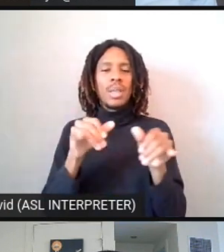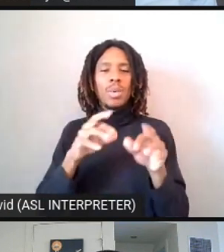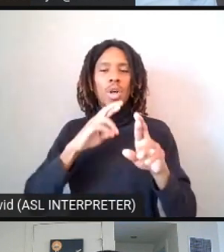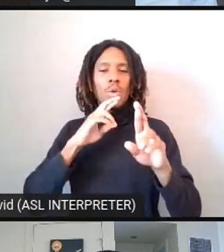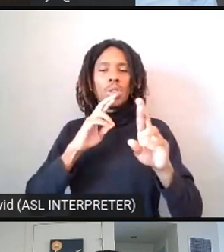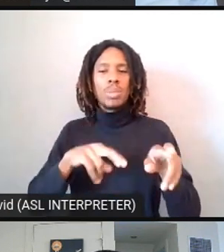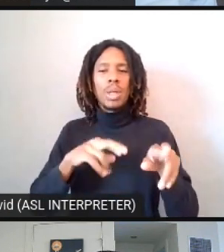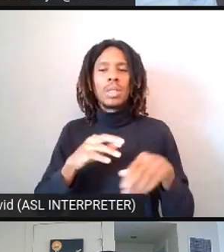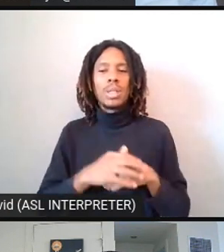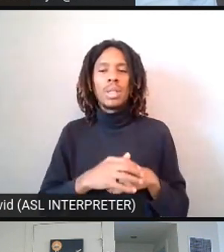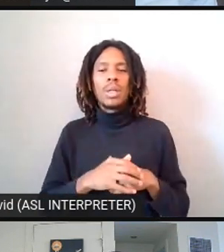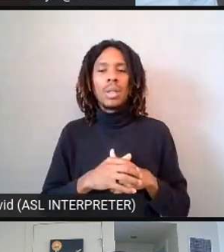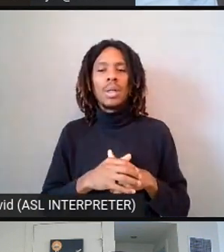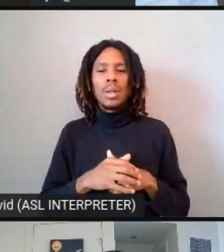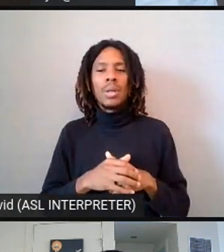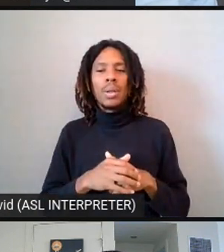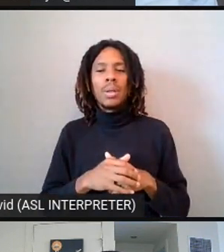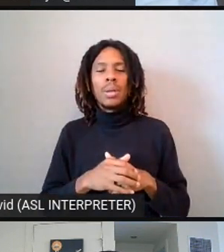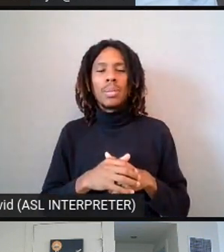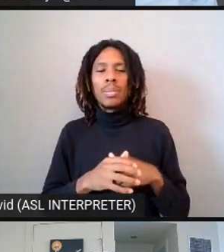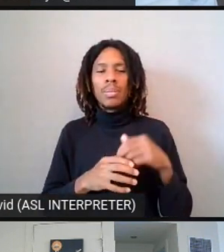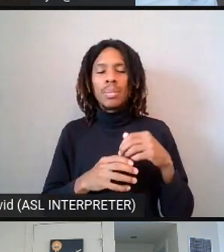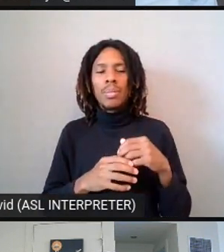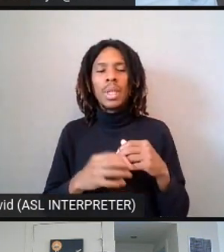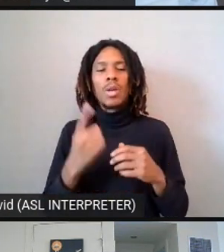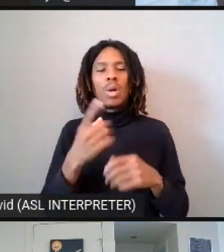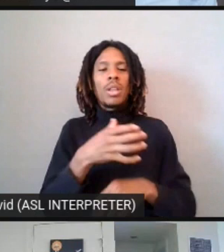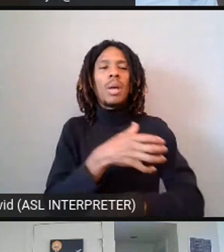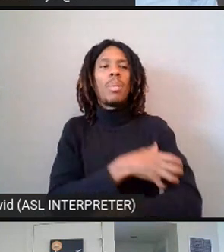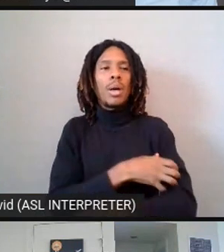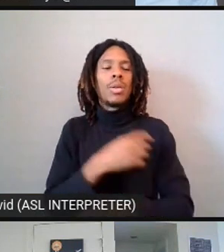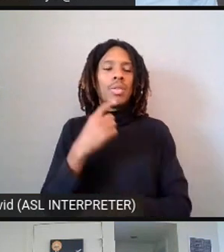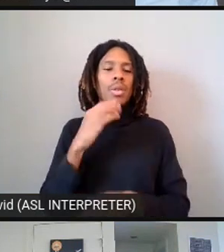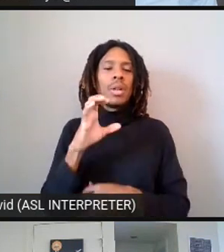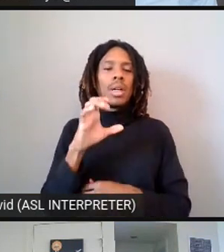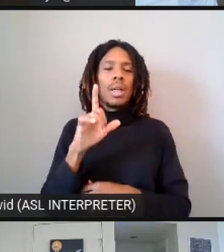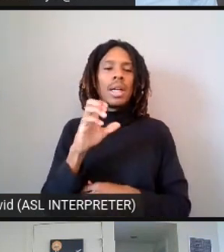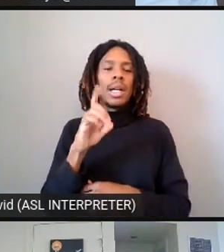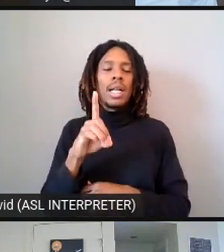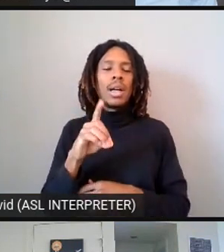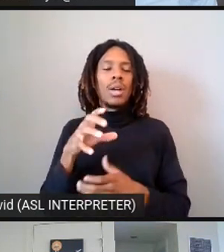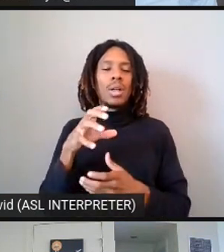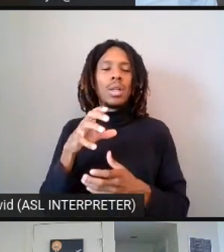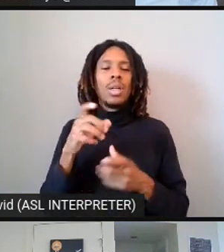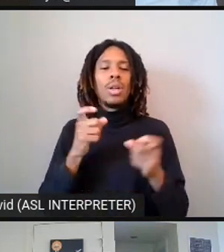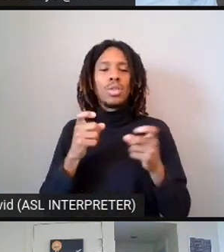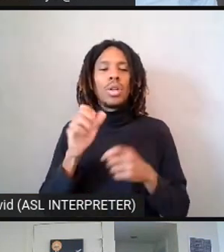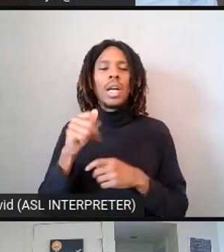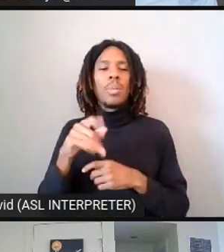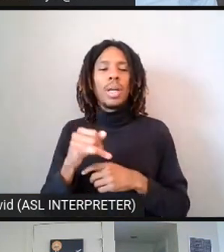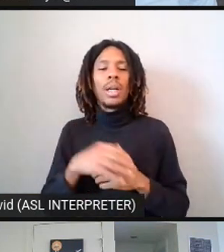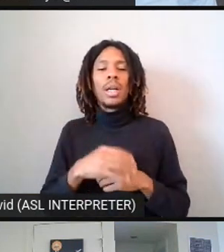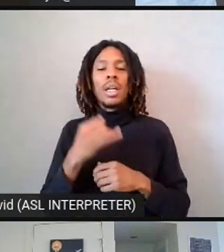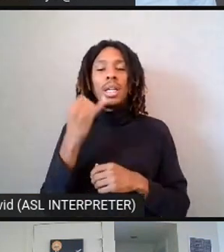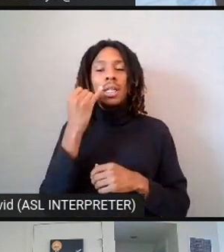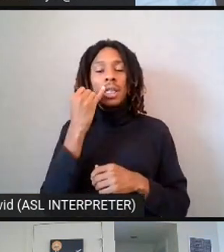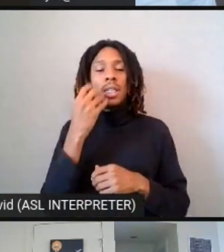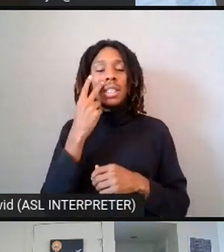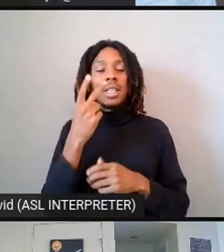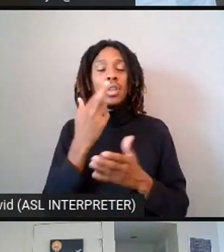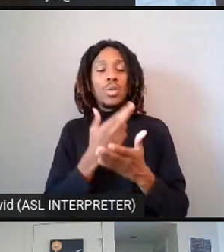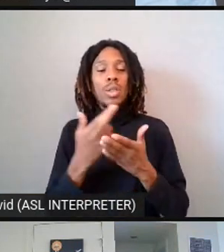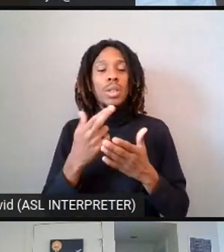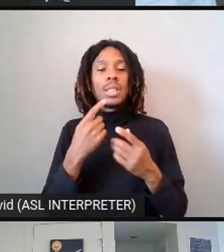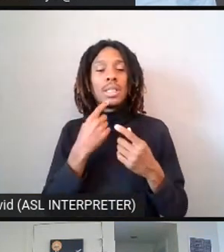out, right? So that's one of the powers of Cloud Control API. Now, to see whether this resource was successfully created